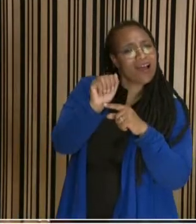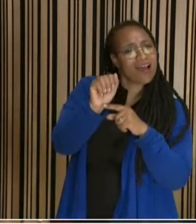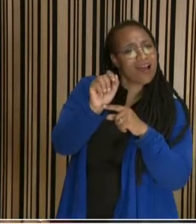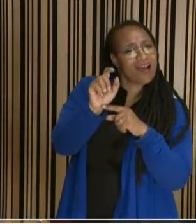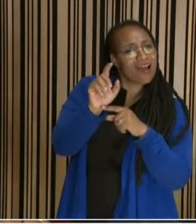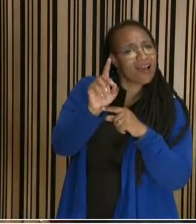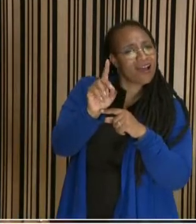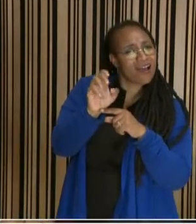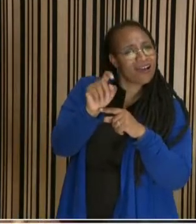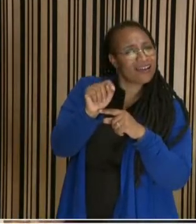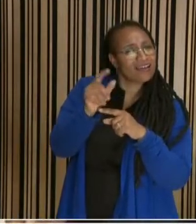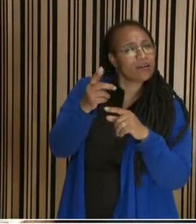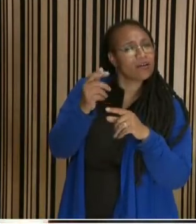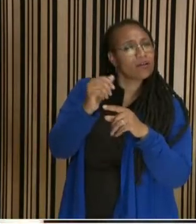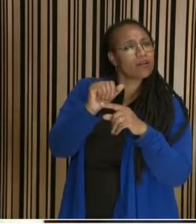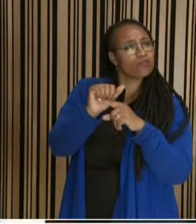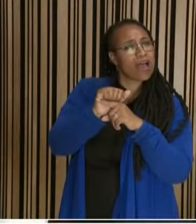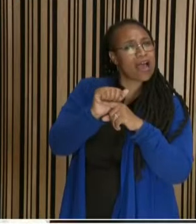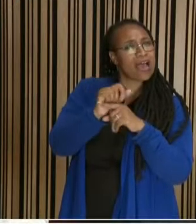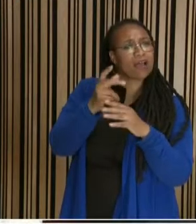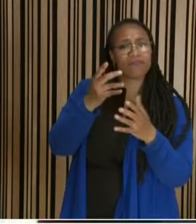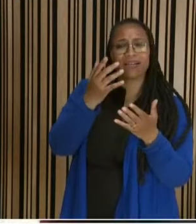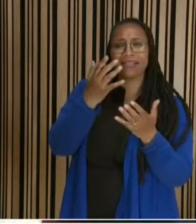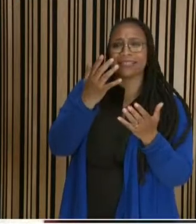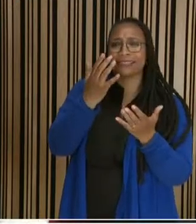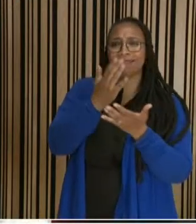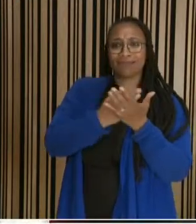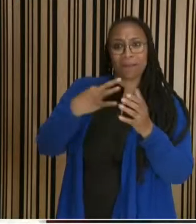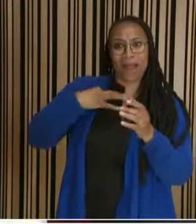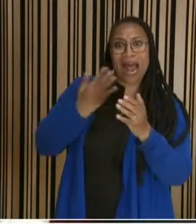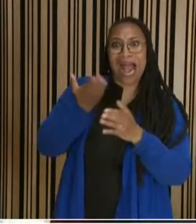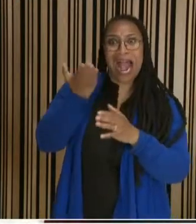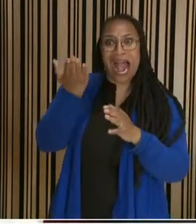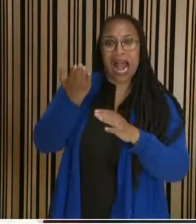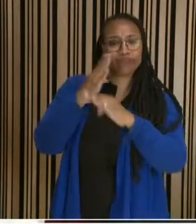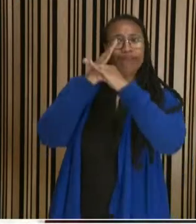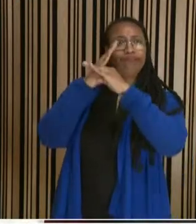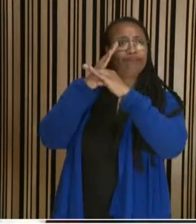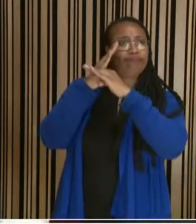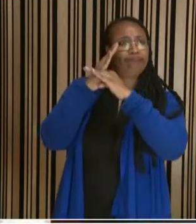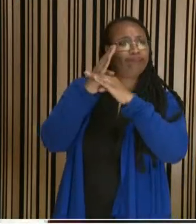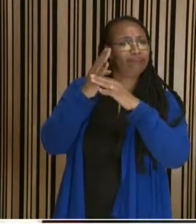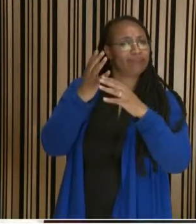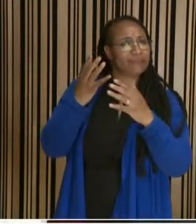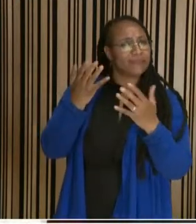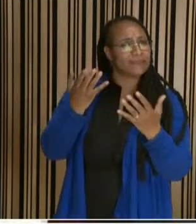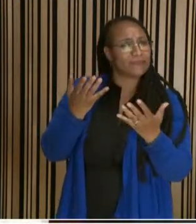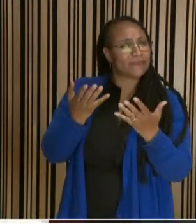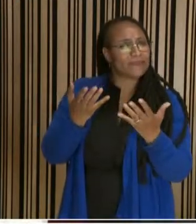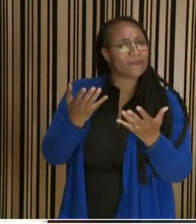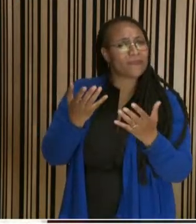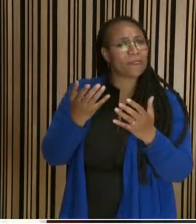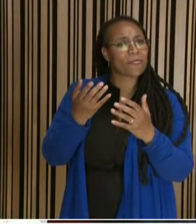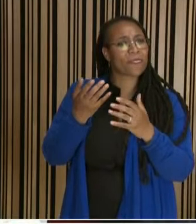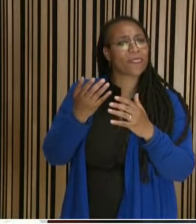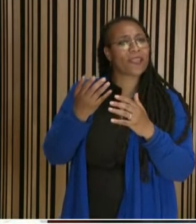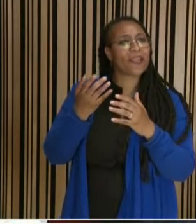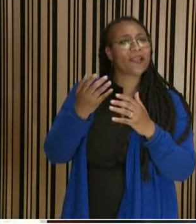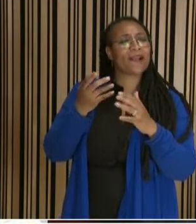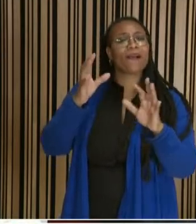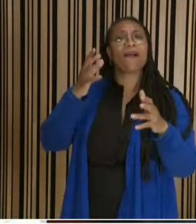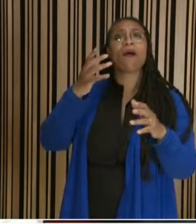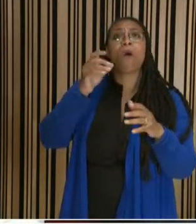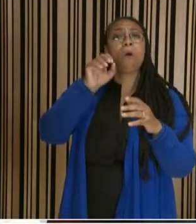The conversation around police training, well, there's a lot of things that go into that. It's not just about police training. Sometimes